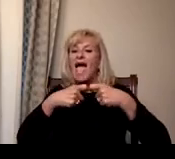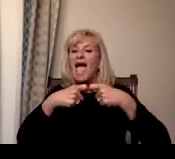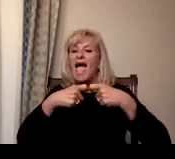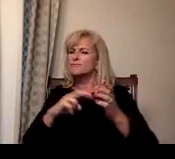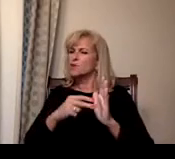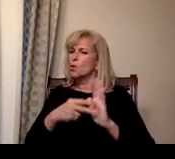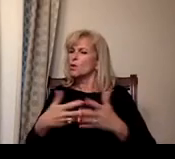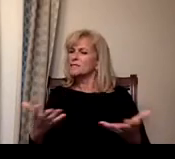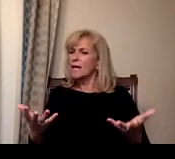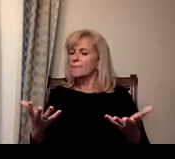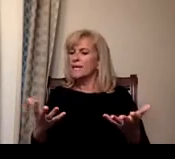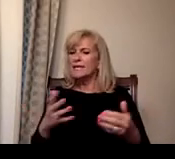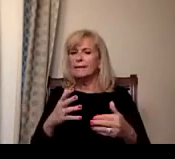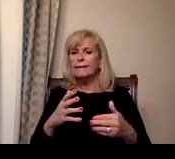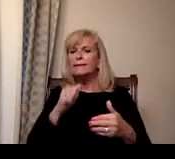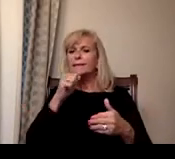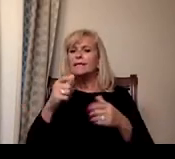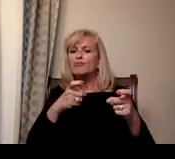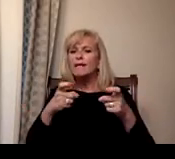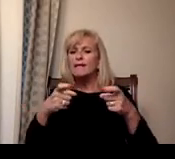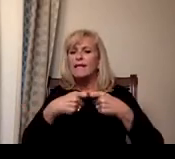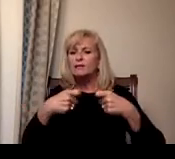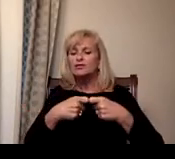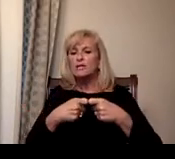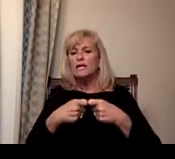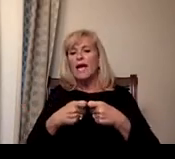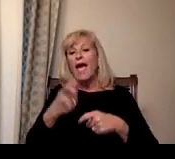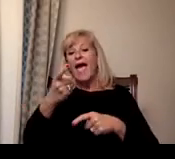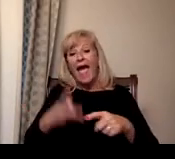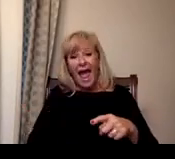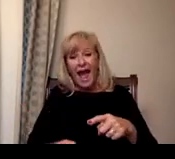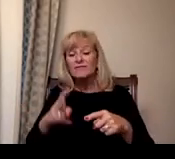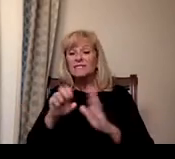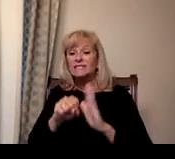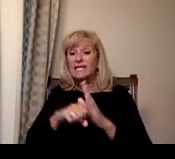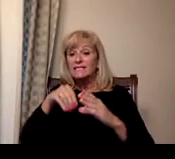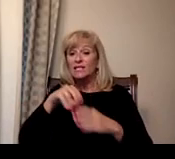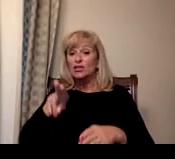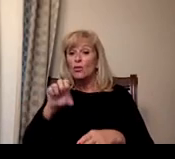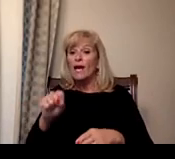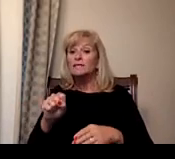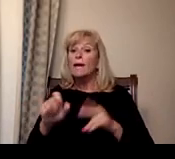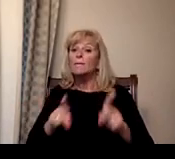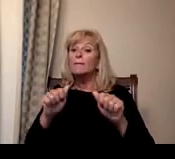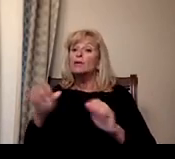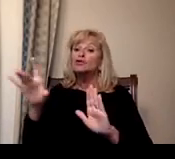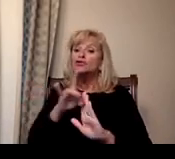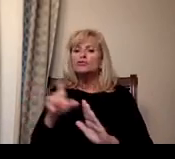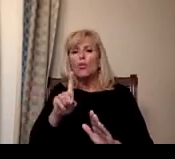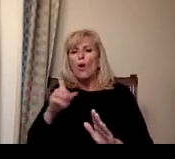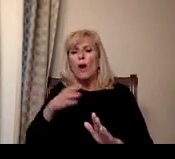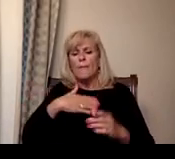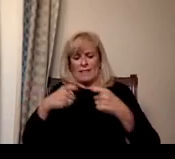in about half the states in the United States, people can choose where their energy comes from.